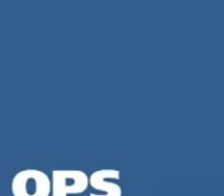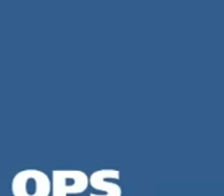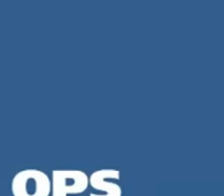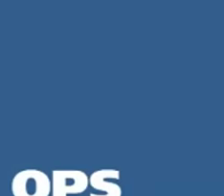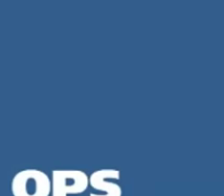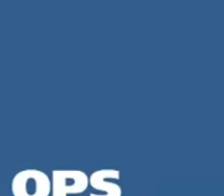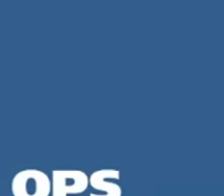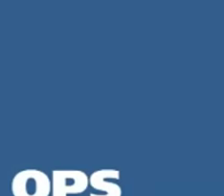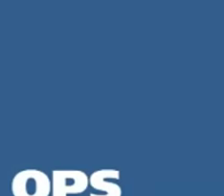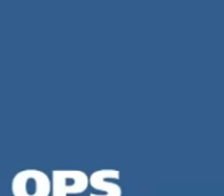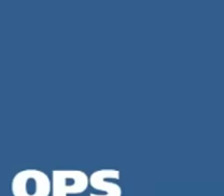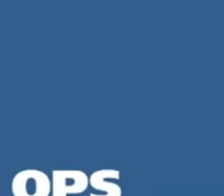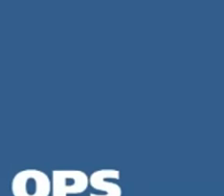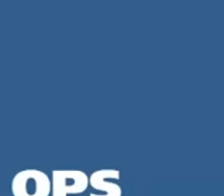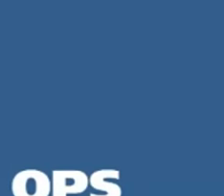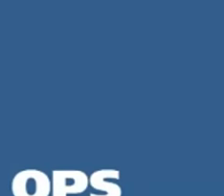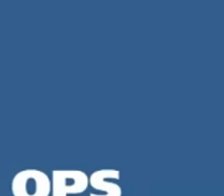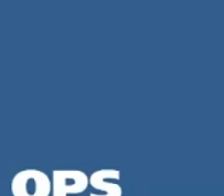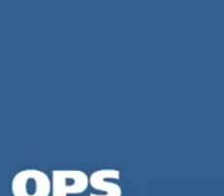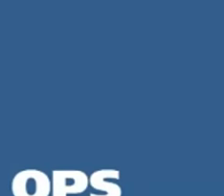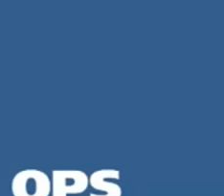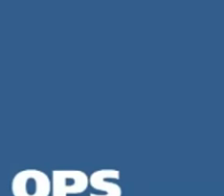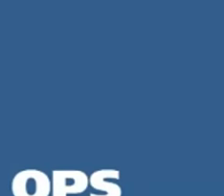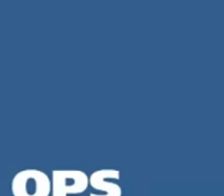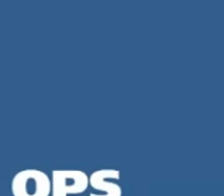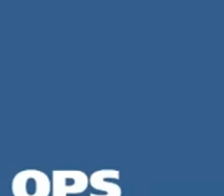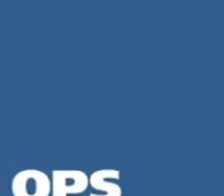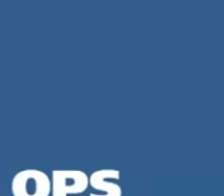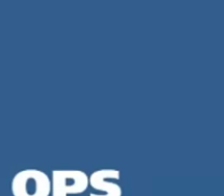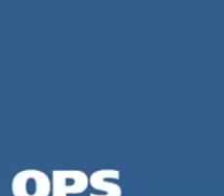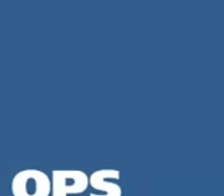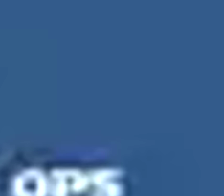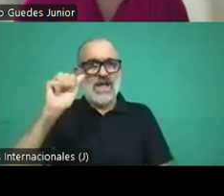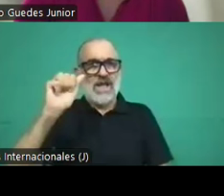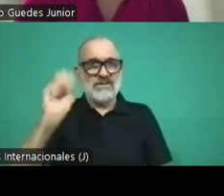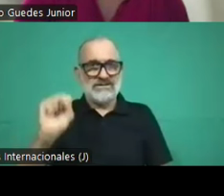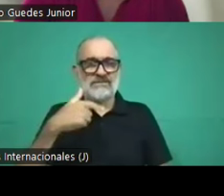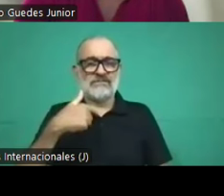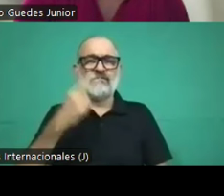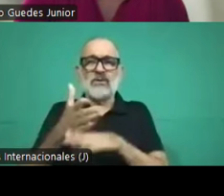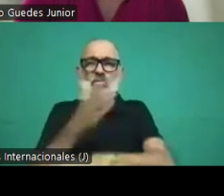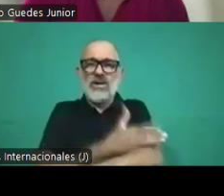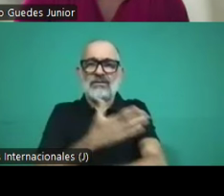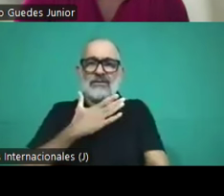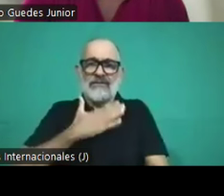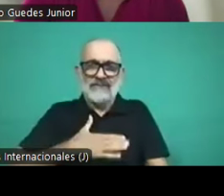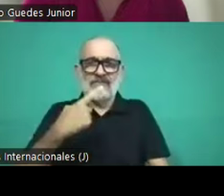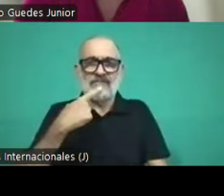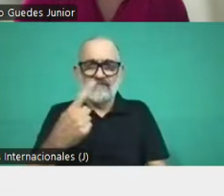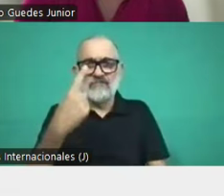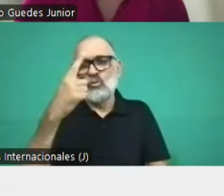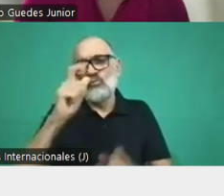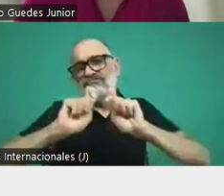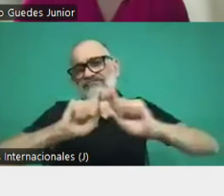to James, quiero just one aprovechar de second, I hacer would like to take un this time comercial y por favor los to run invitamos an a ad, que and we are inviting